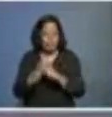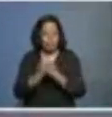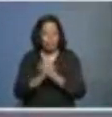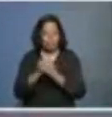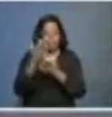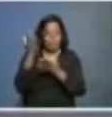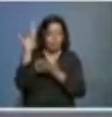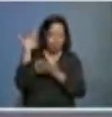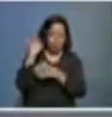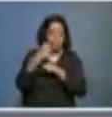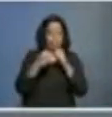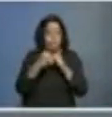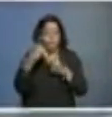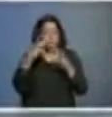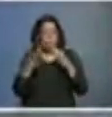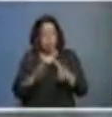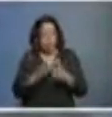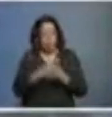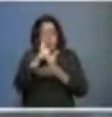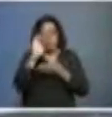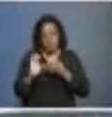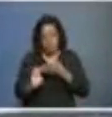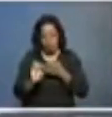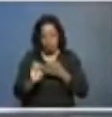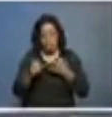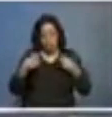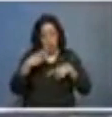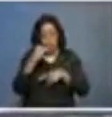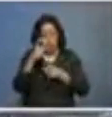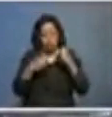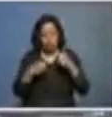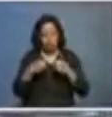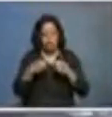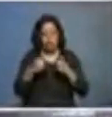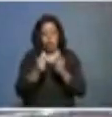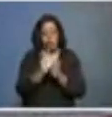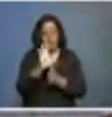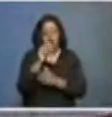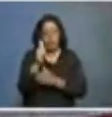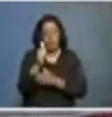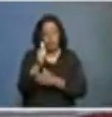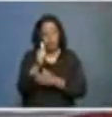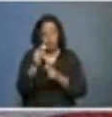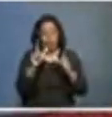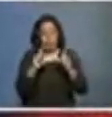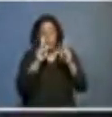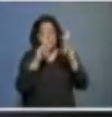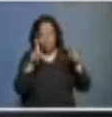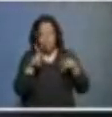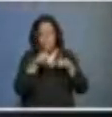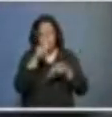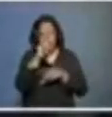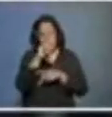for years, drivers called for an end to the moratorium to allow them to drive under their own taxi plates. Ferguson claims with